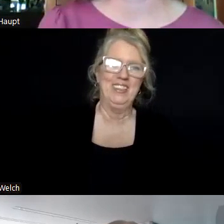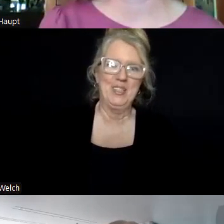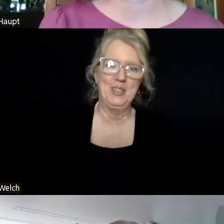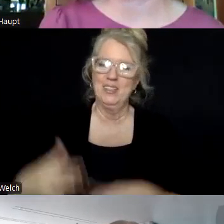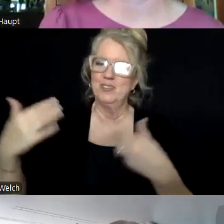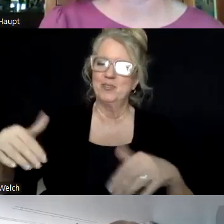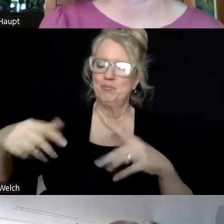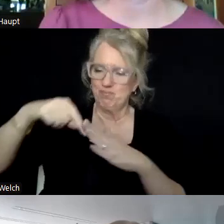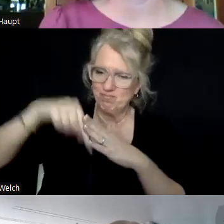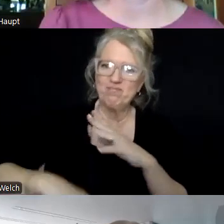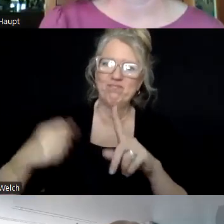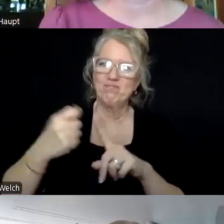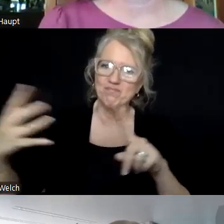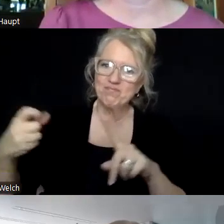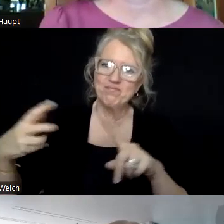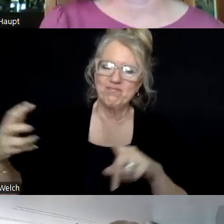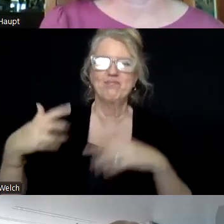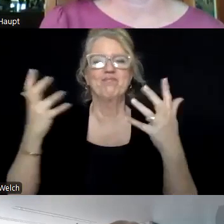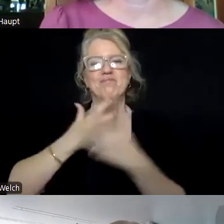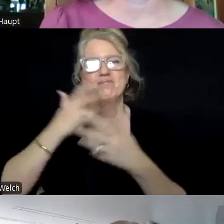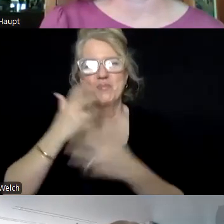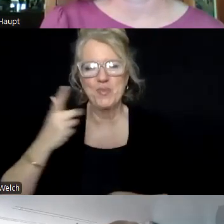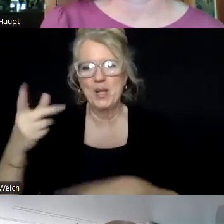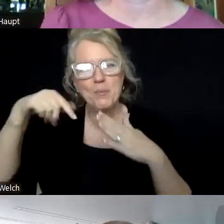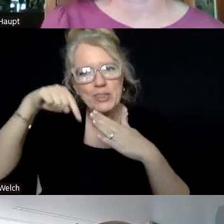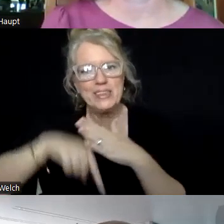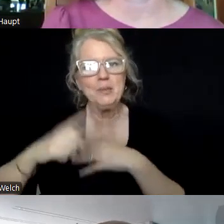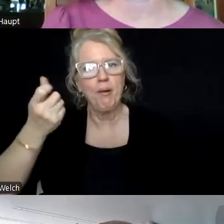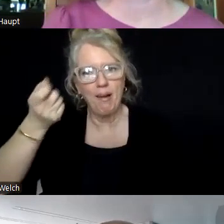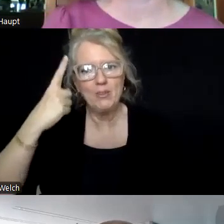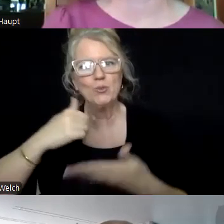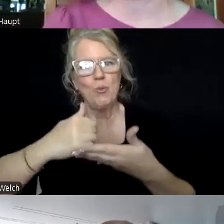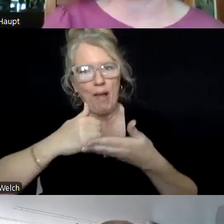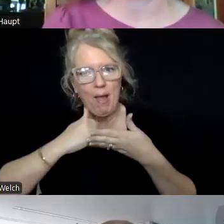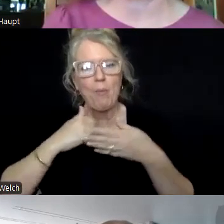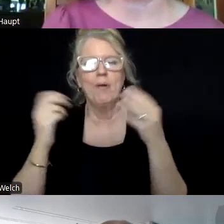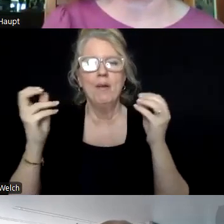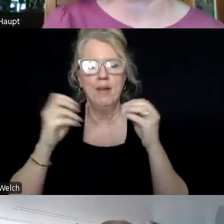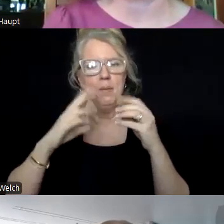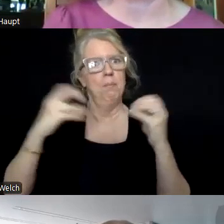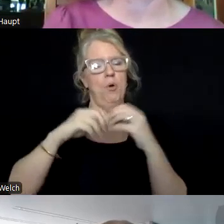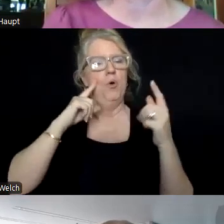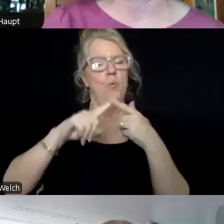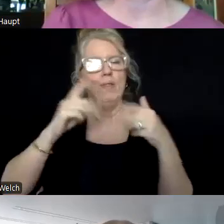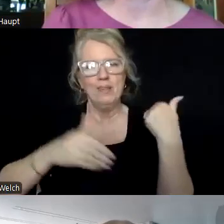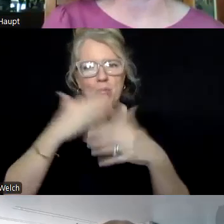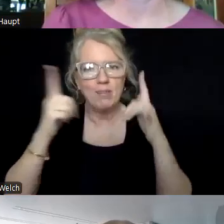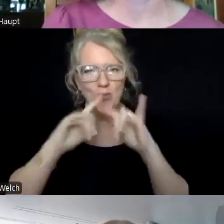went into so much depth and a deeper understanding, helping us deeply understand what this process has